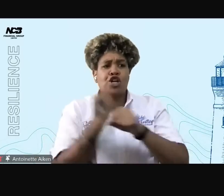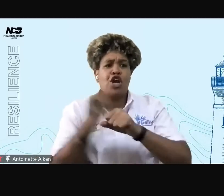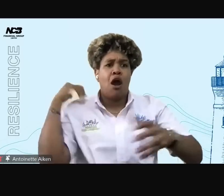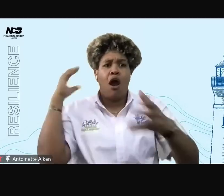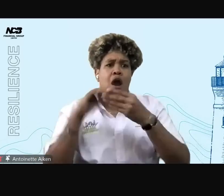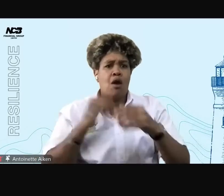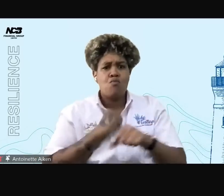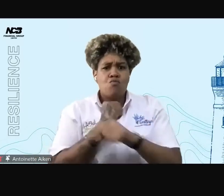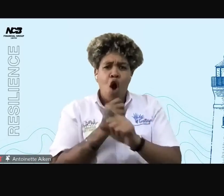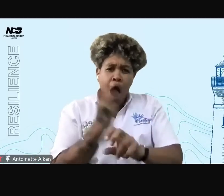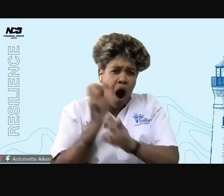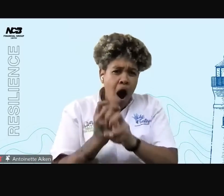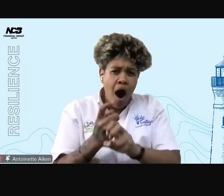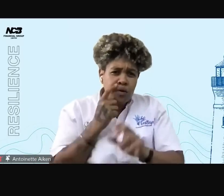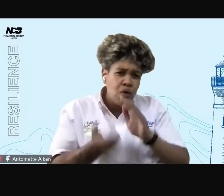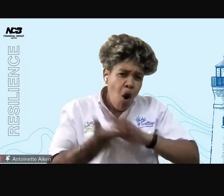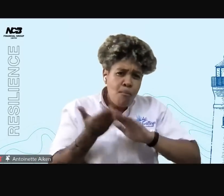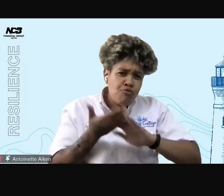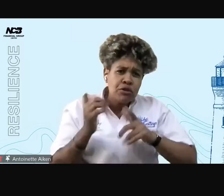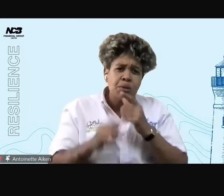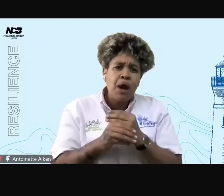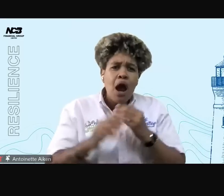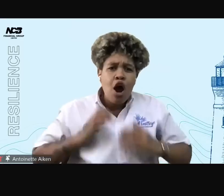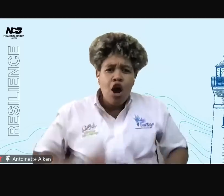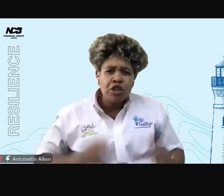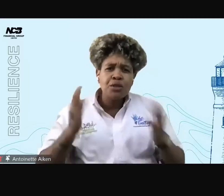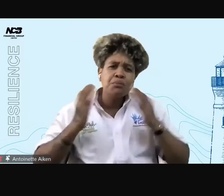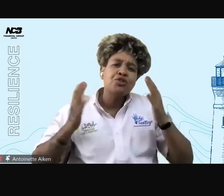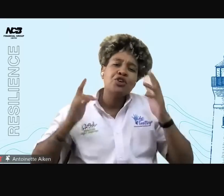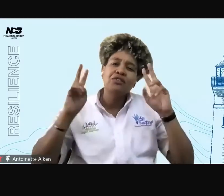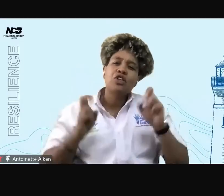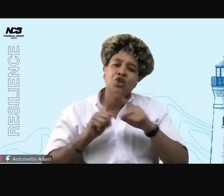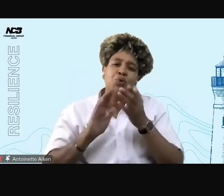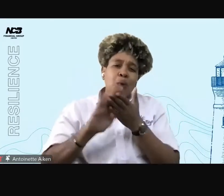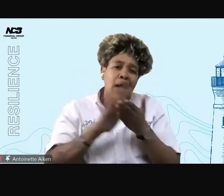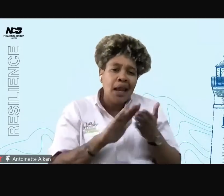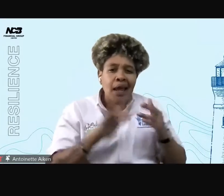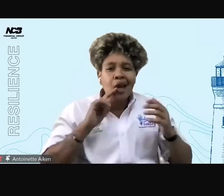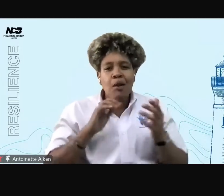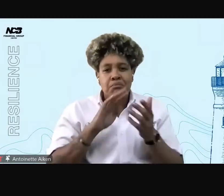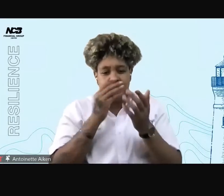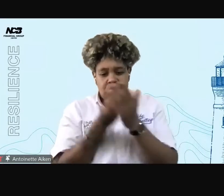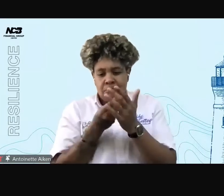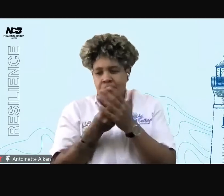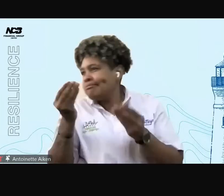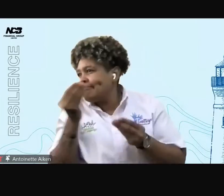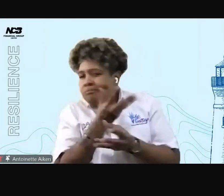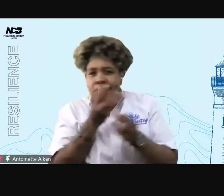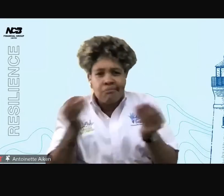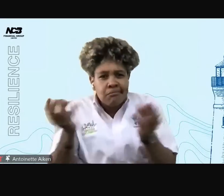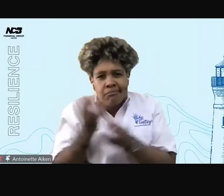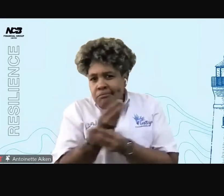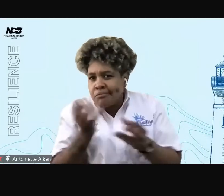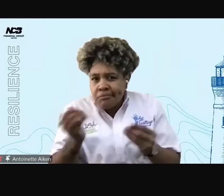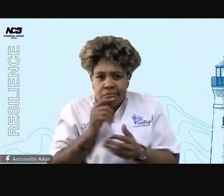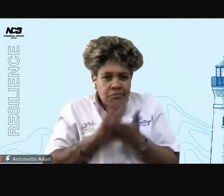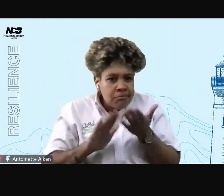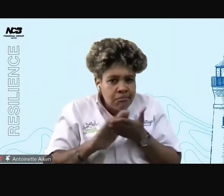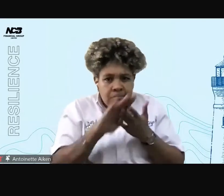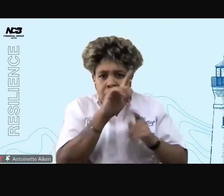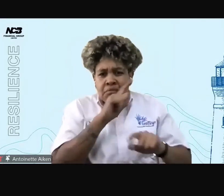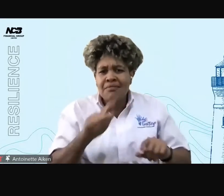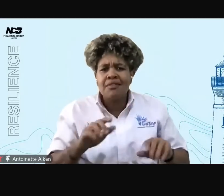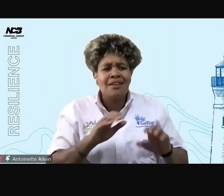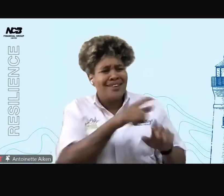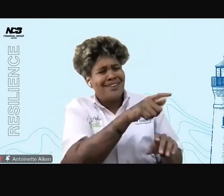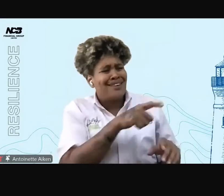hard to address operational and customer service issues, to clean up the balance sheet, to monetize non-core and underperforming